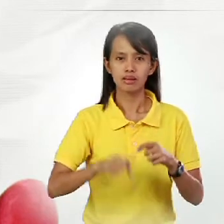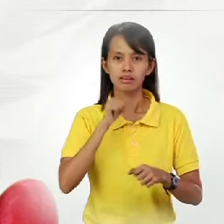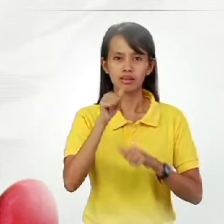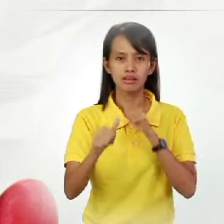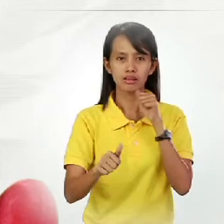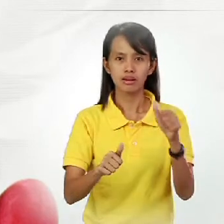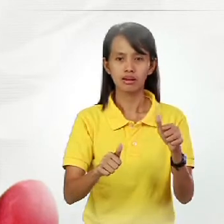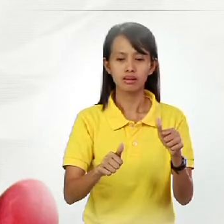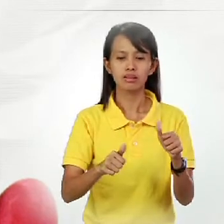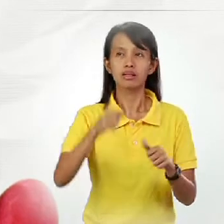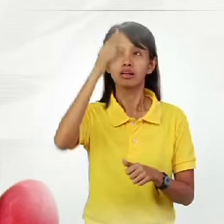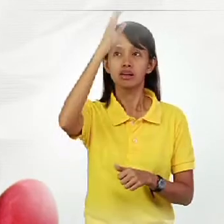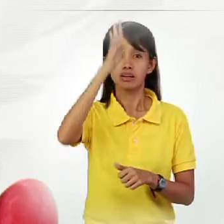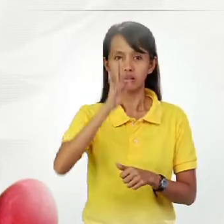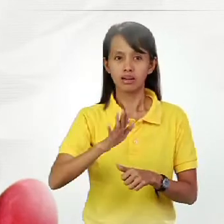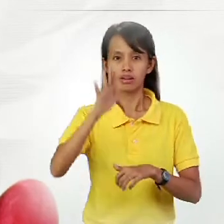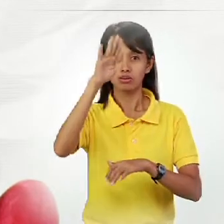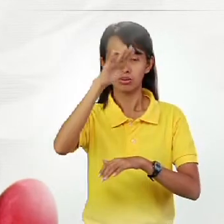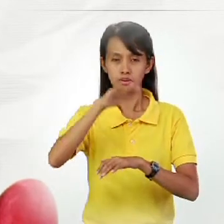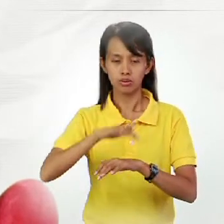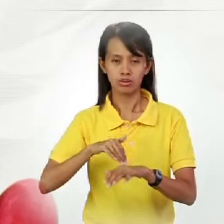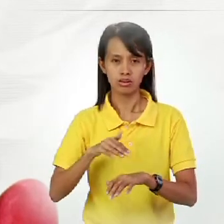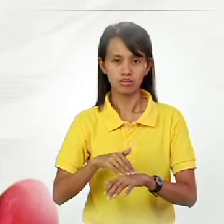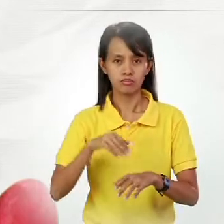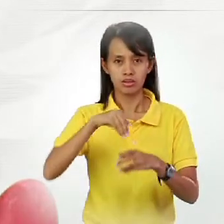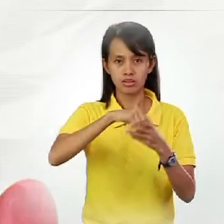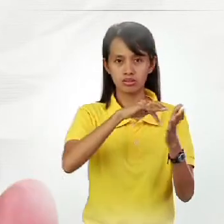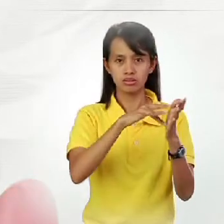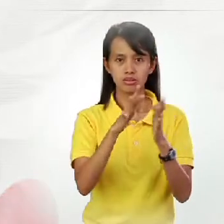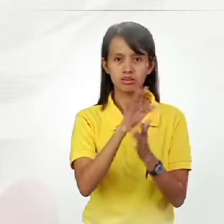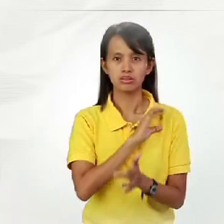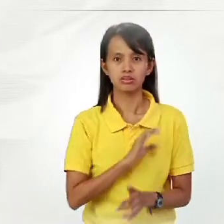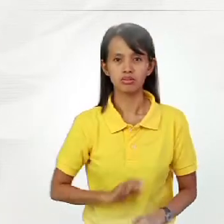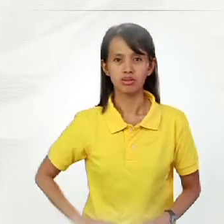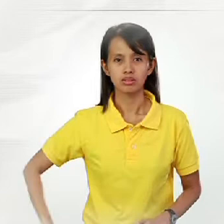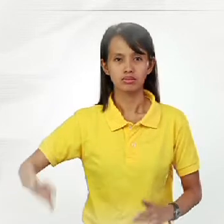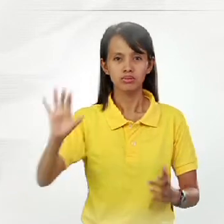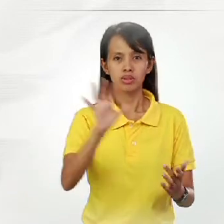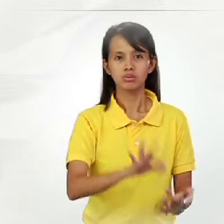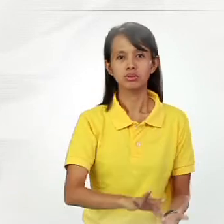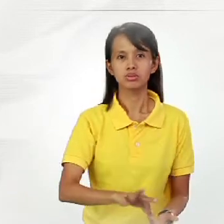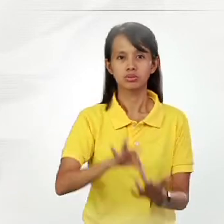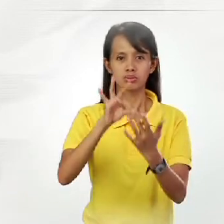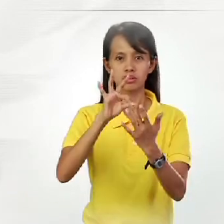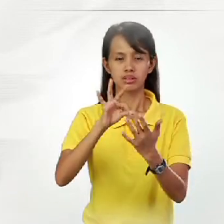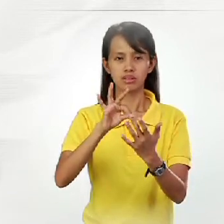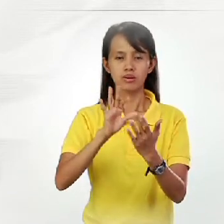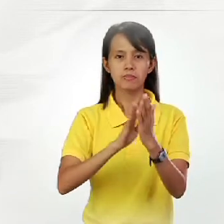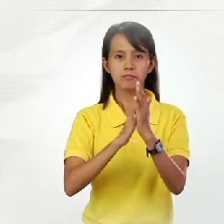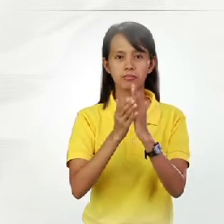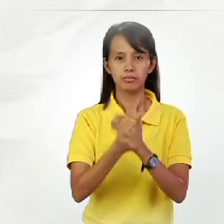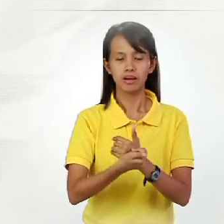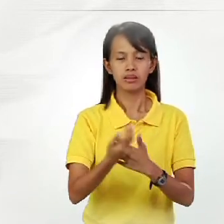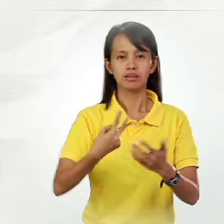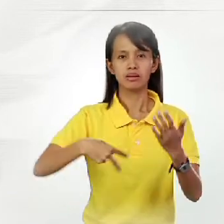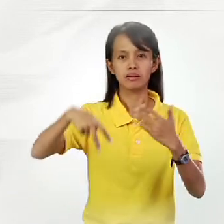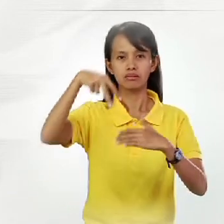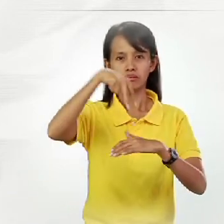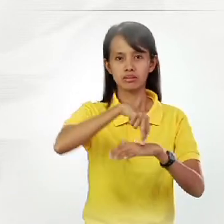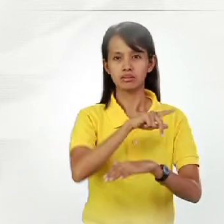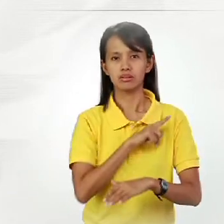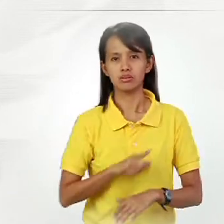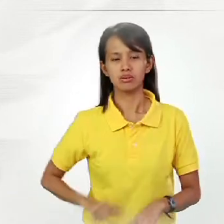deny was that God called him in Jesus Christ. He was chosen by the risen Lord.